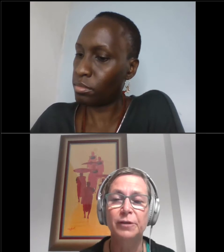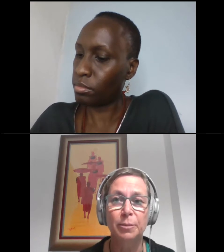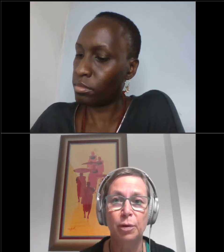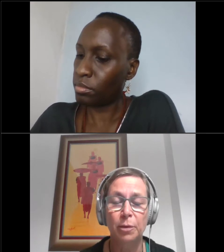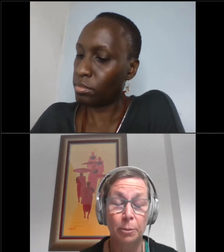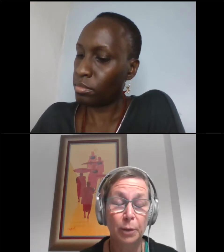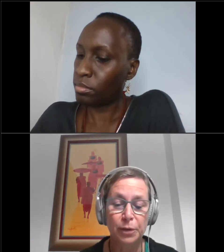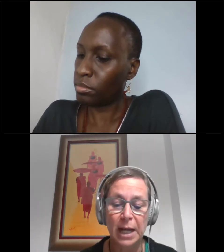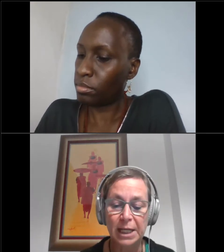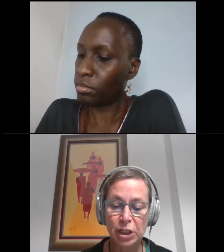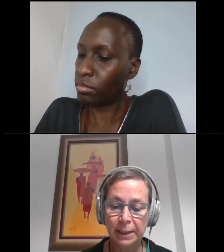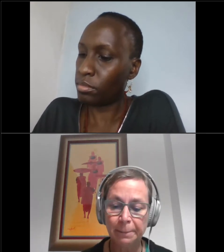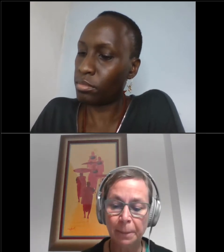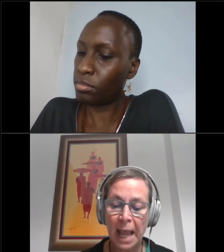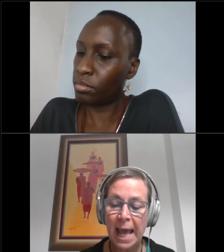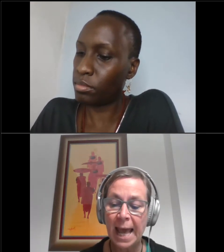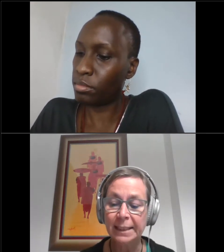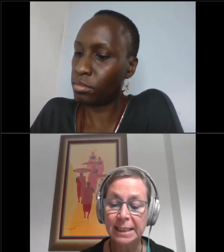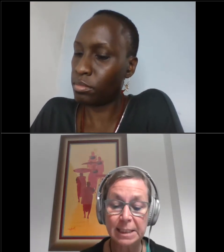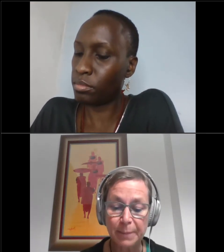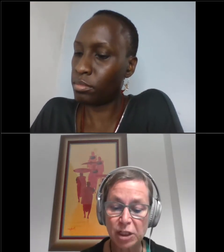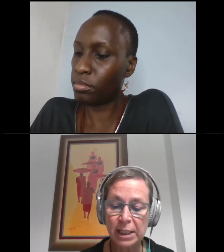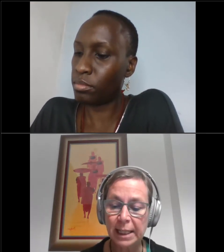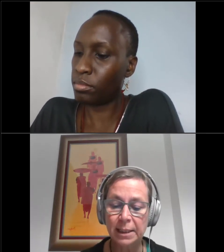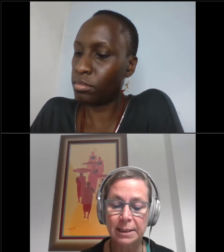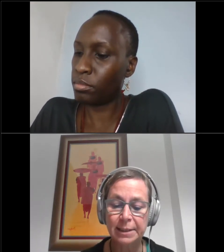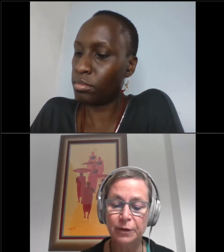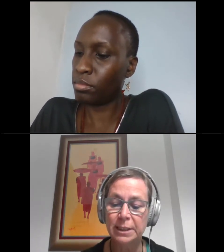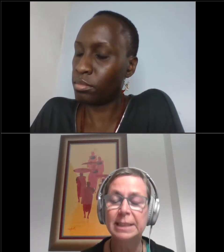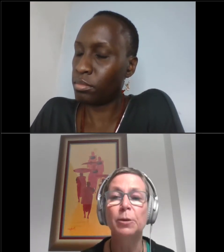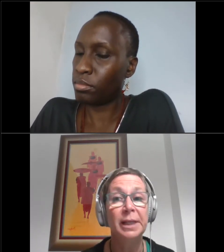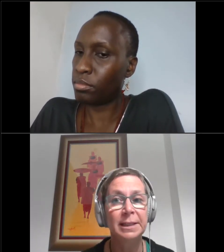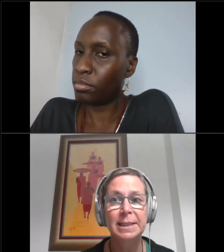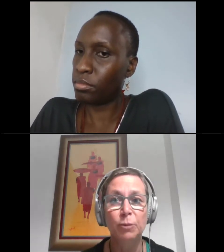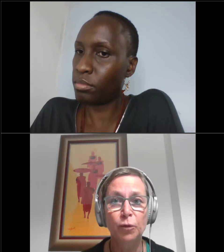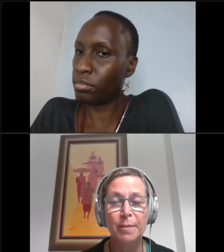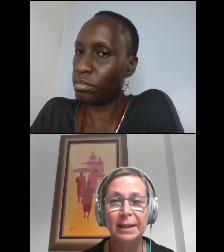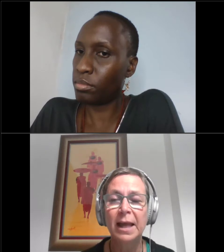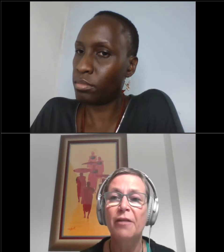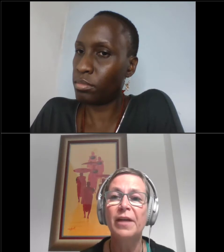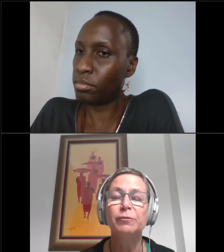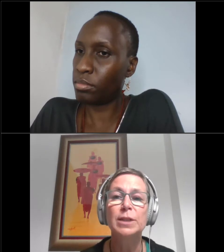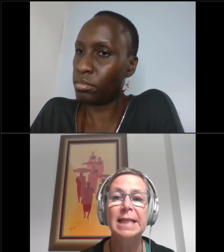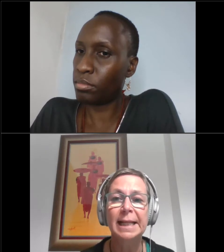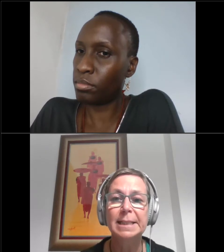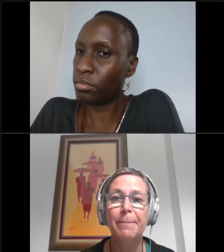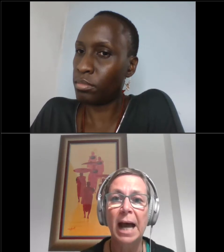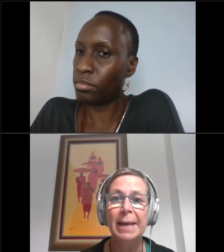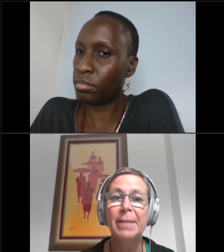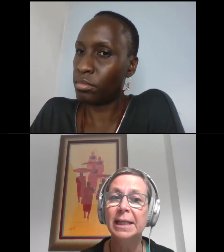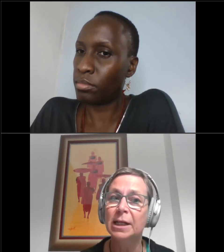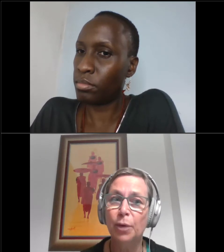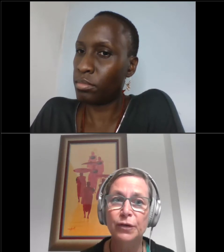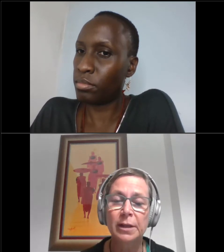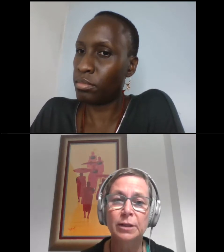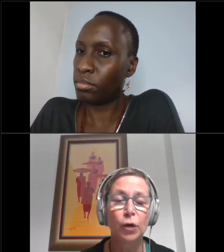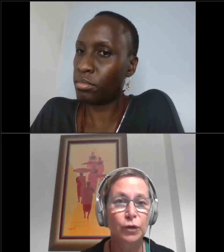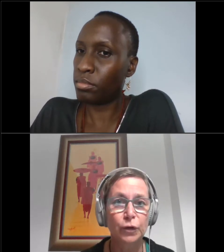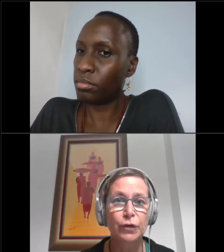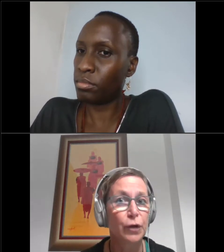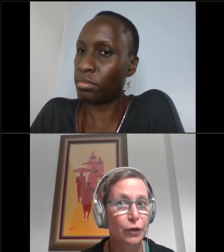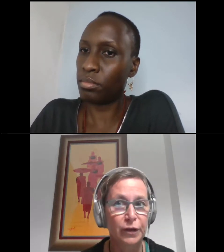the civil population, and especially a civil disobedience movement that was led by medical